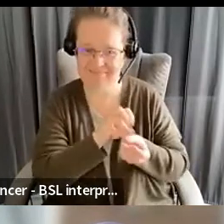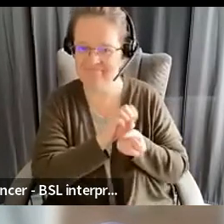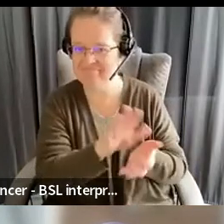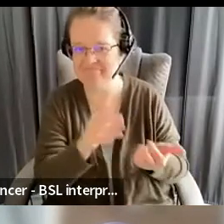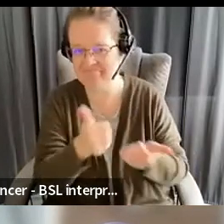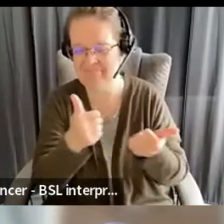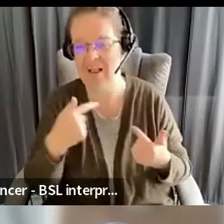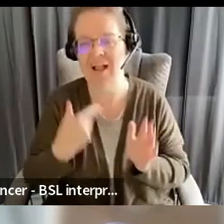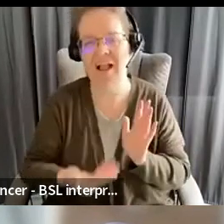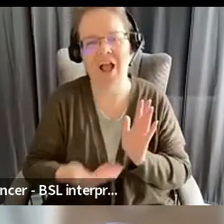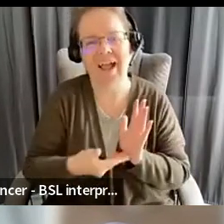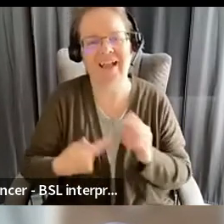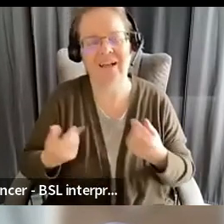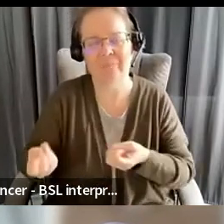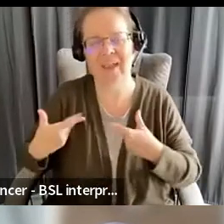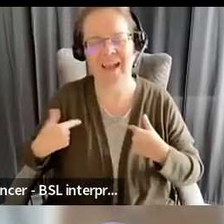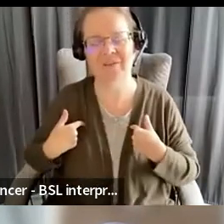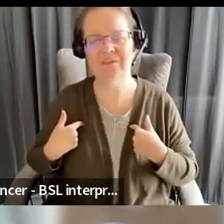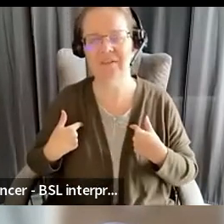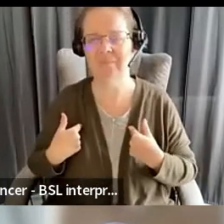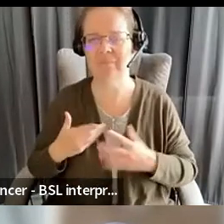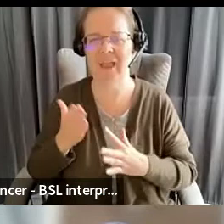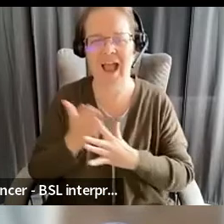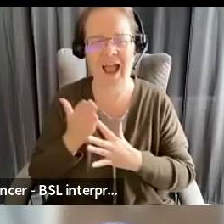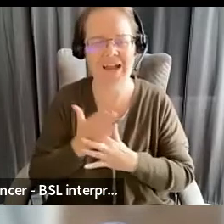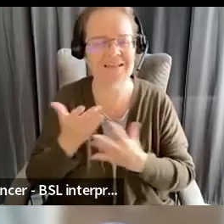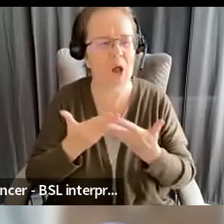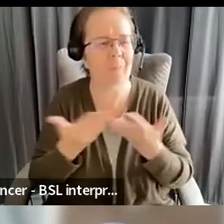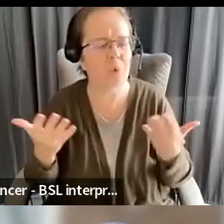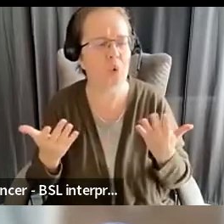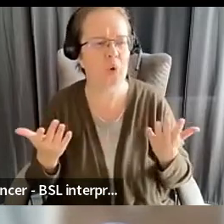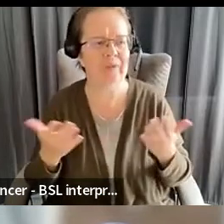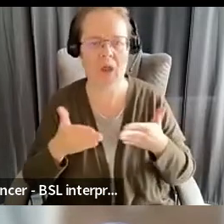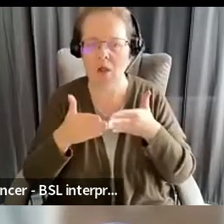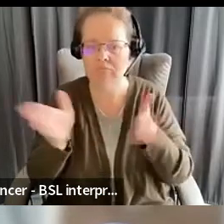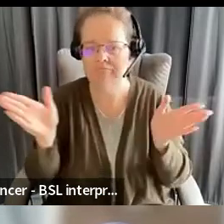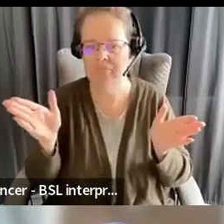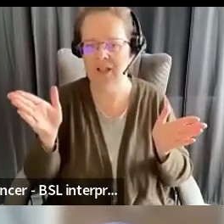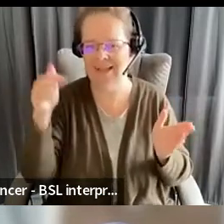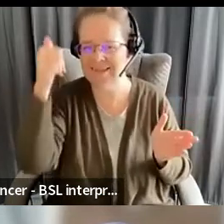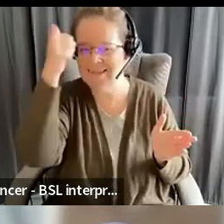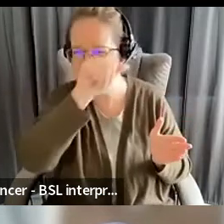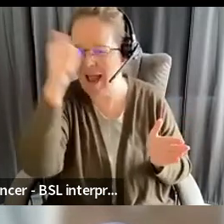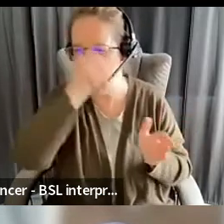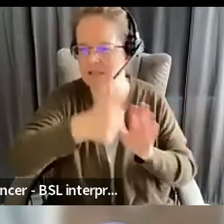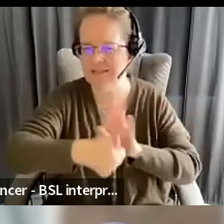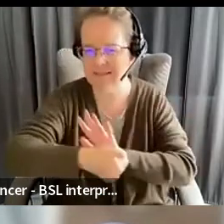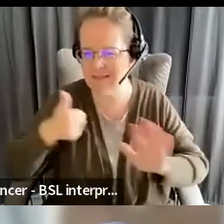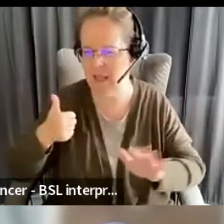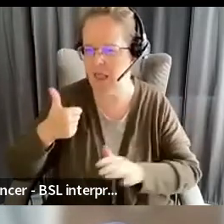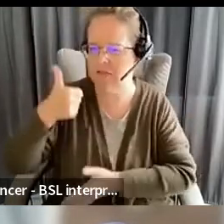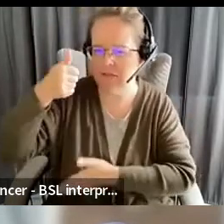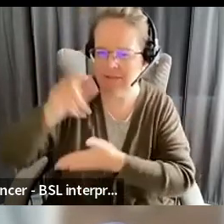it's given us access to a much broader range of talent and skills and